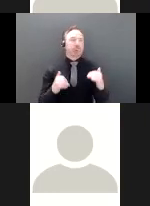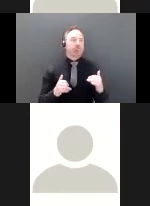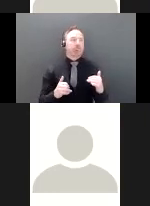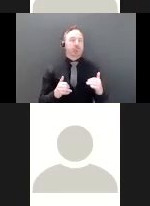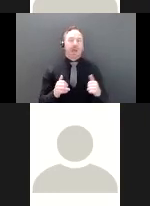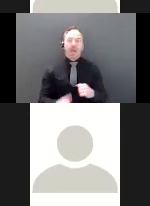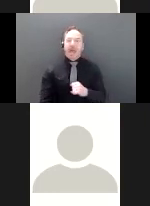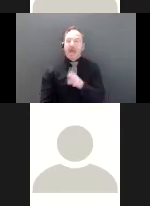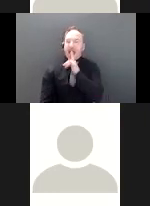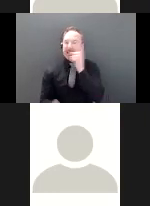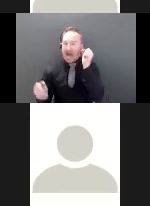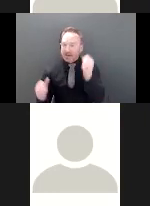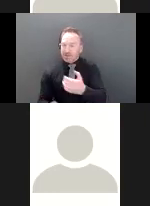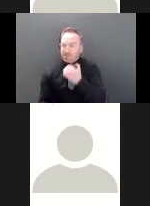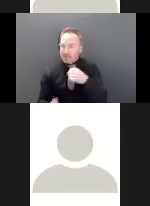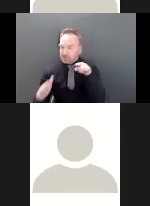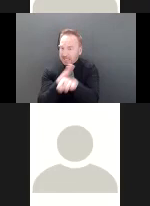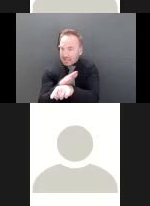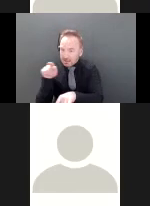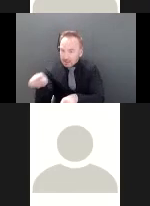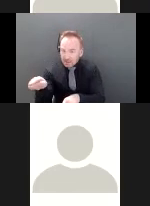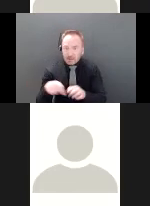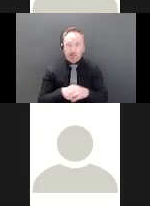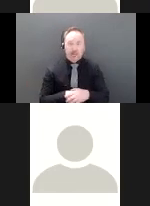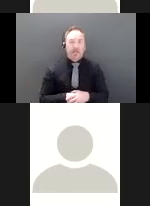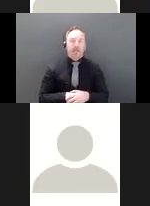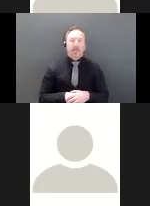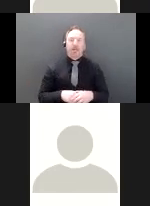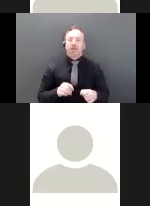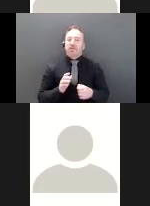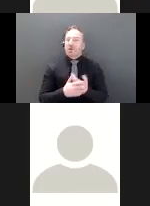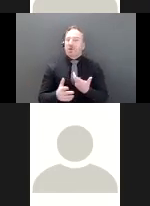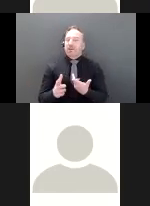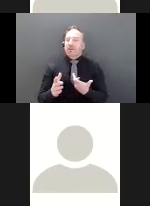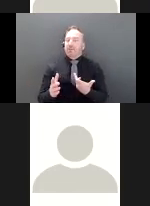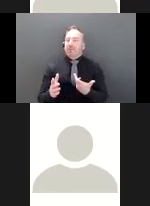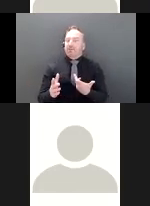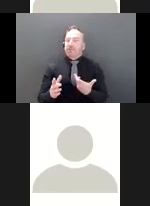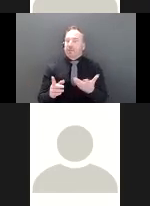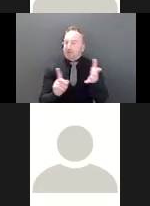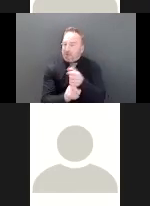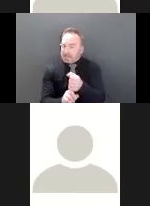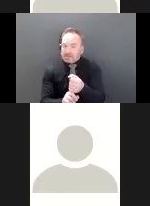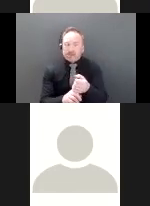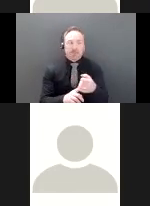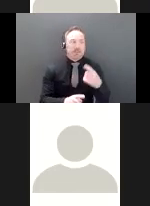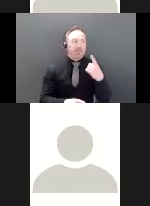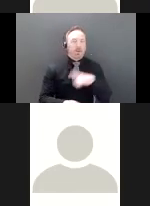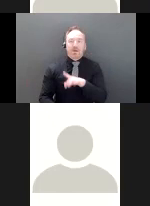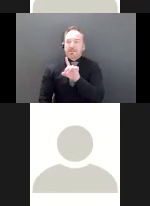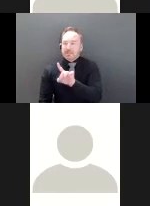her, has avoided arrest, specifically for intimate partner violence, domestic